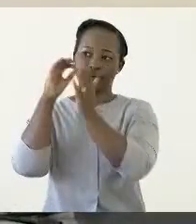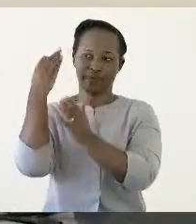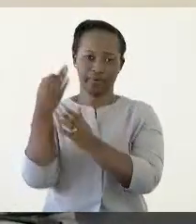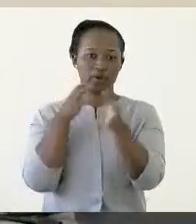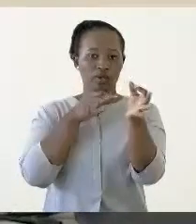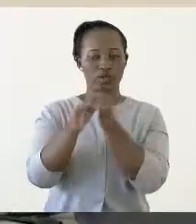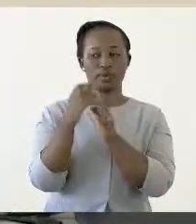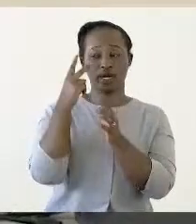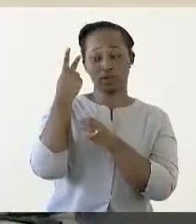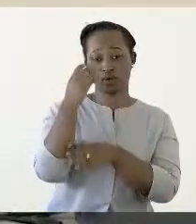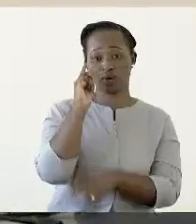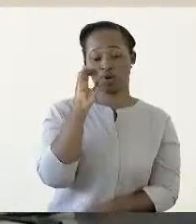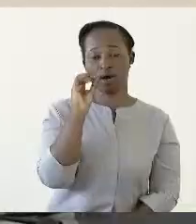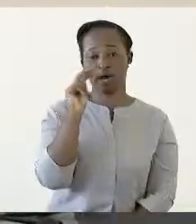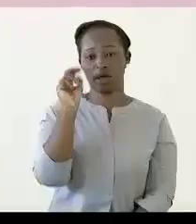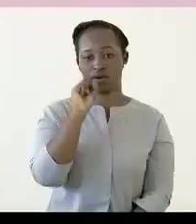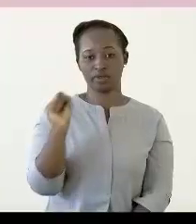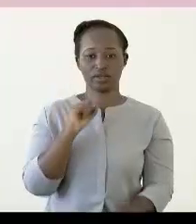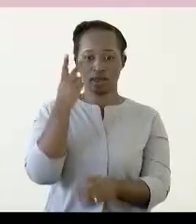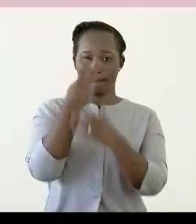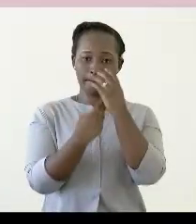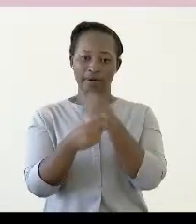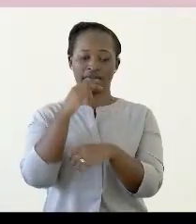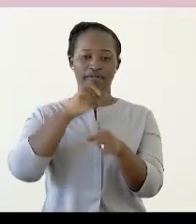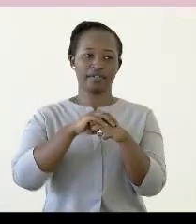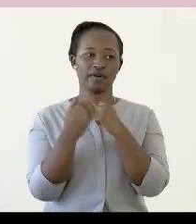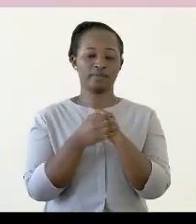these two ions, which are both